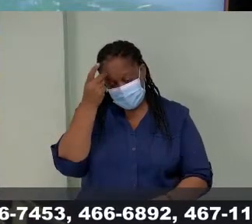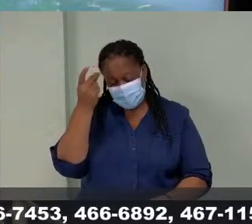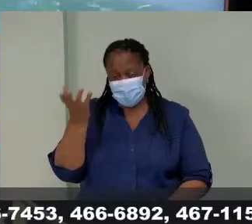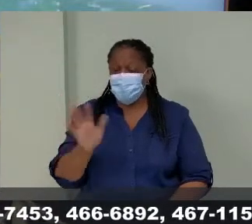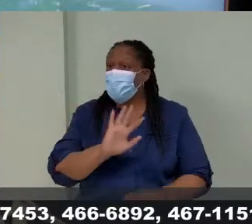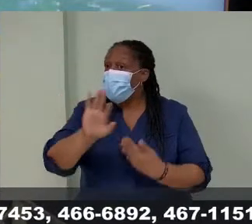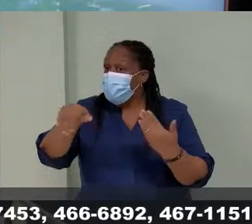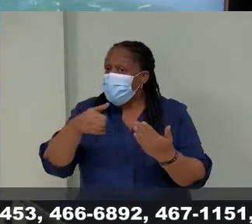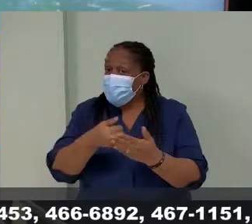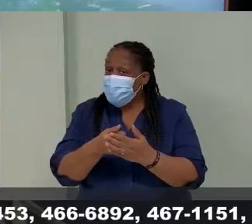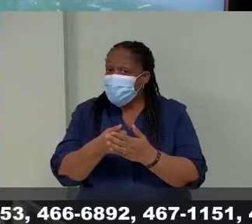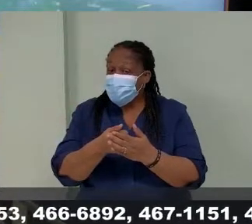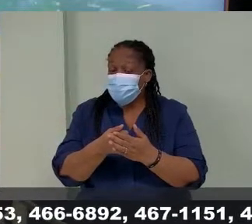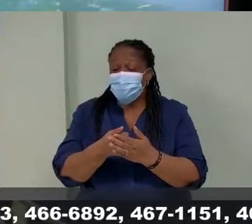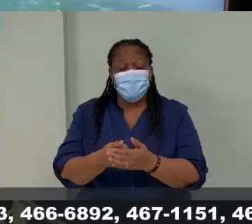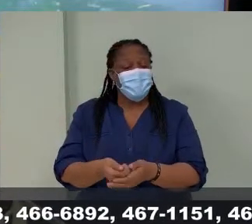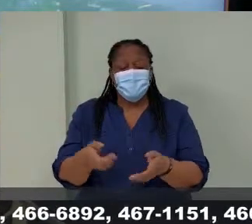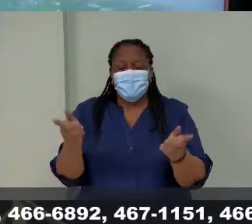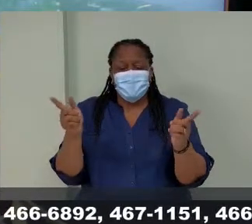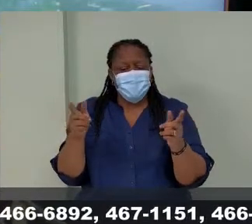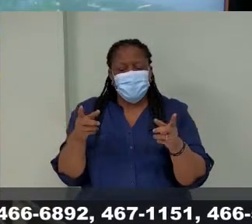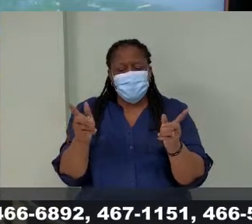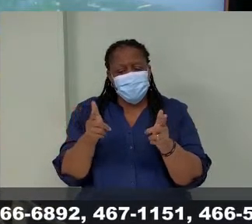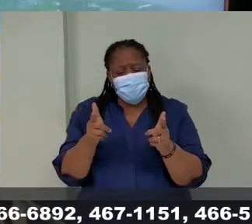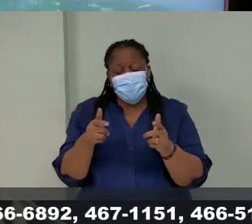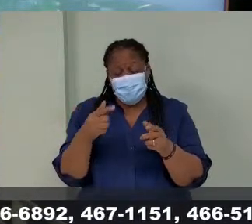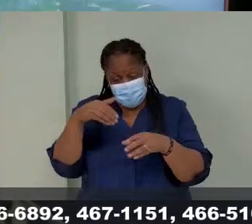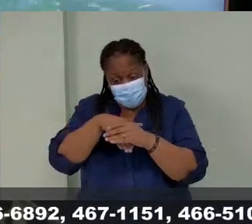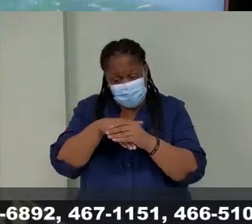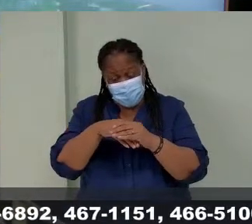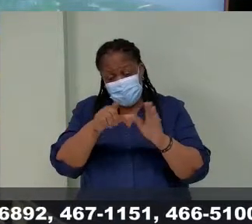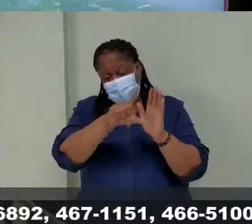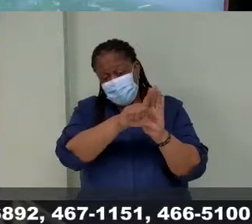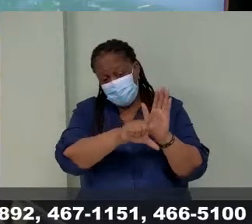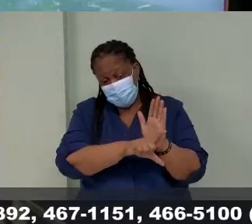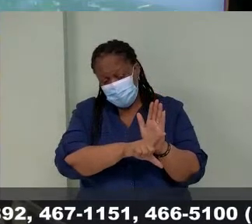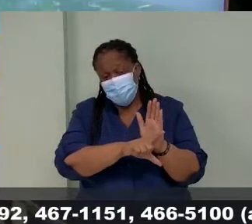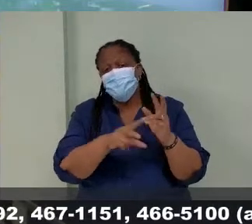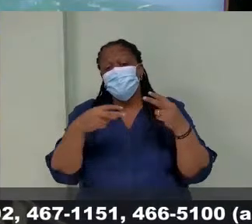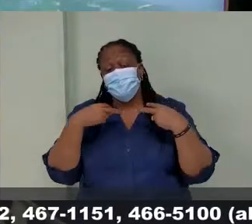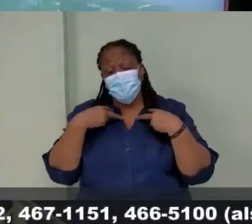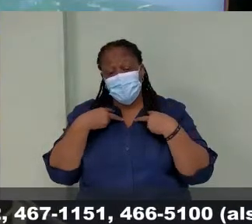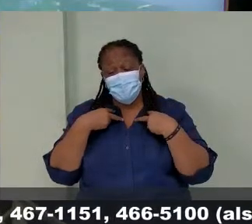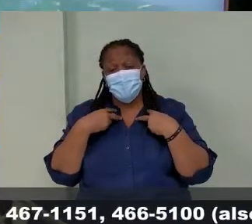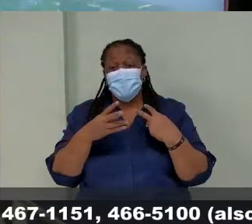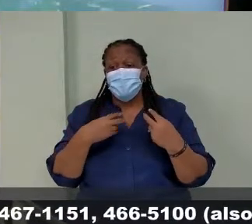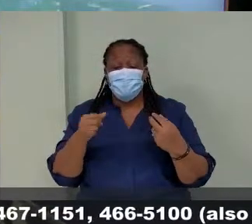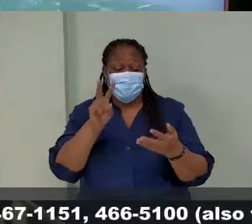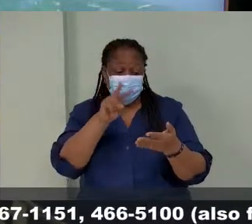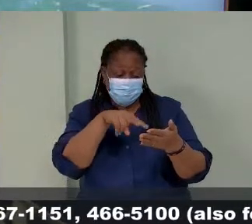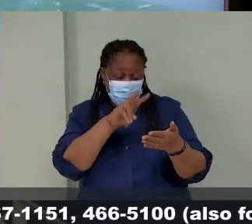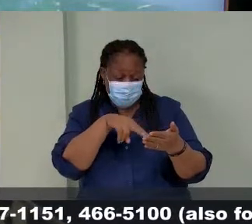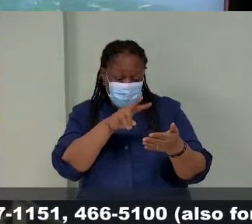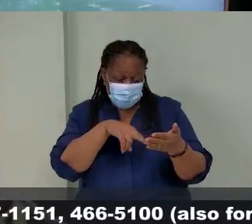are contained in various pieces of legislation and therefore have the effect of law.